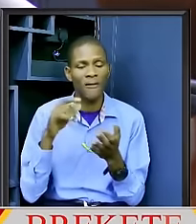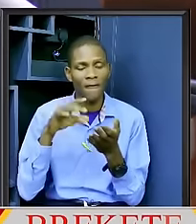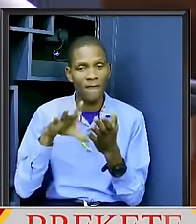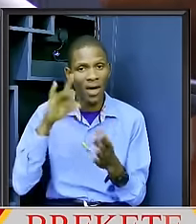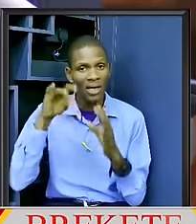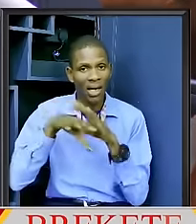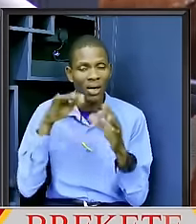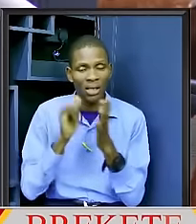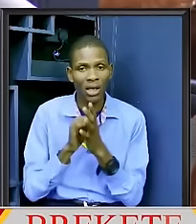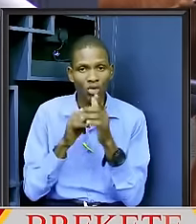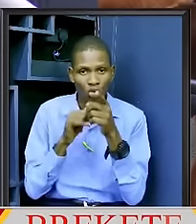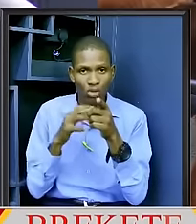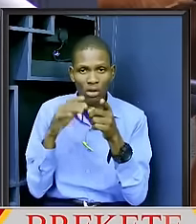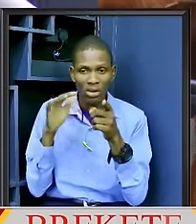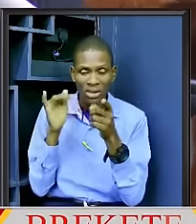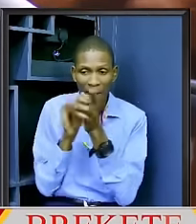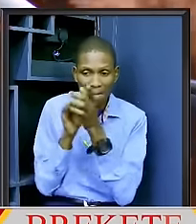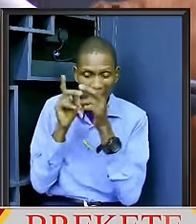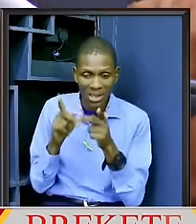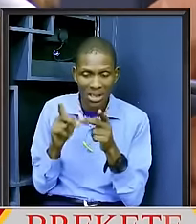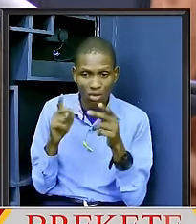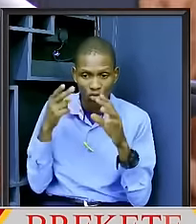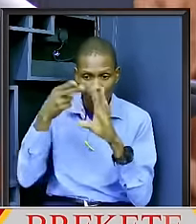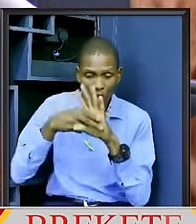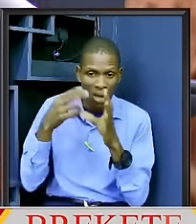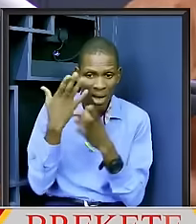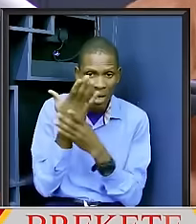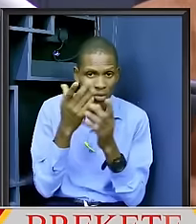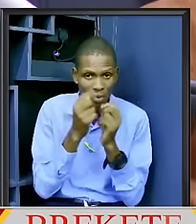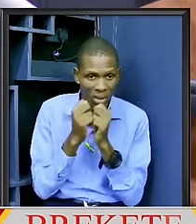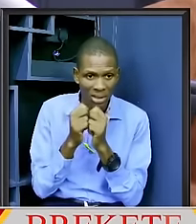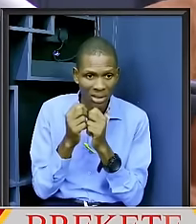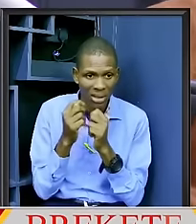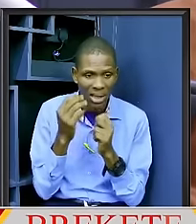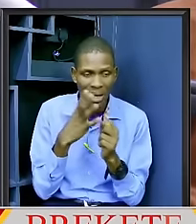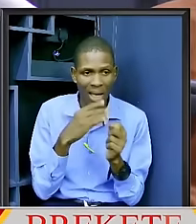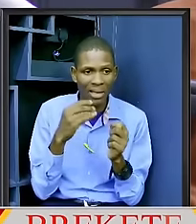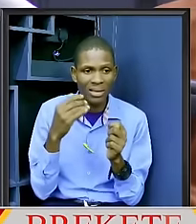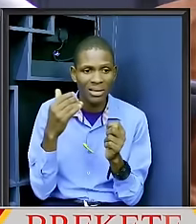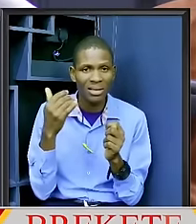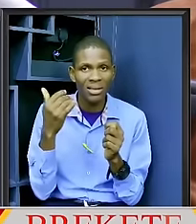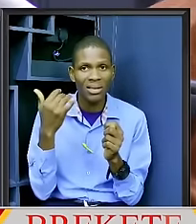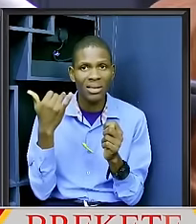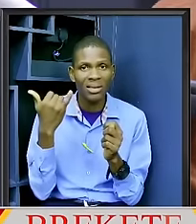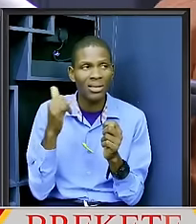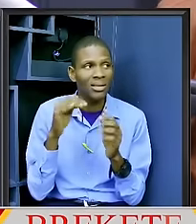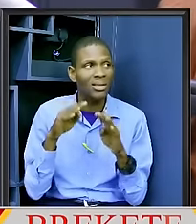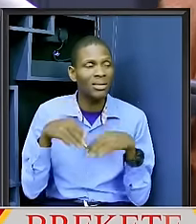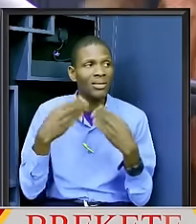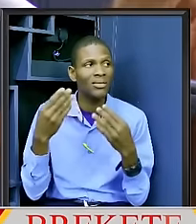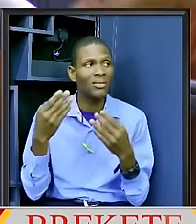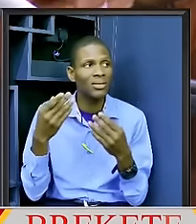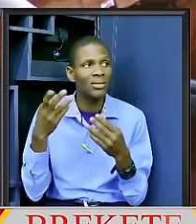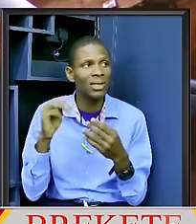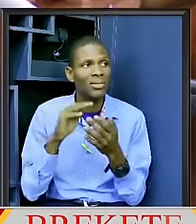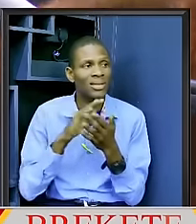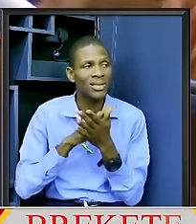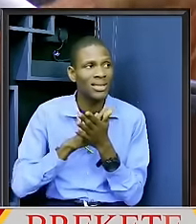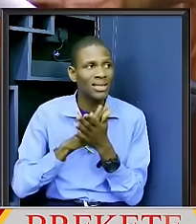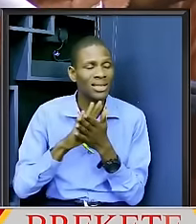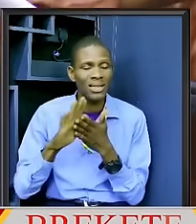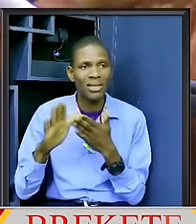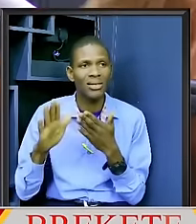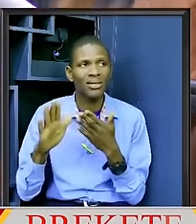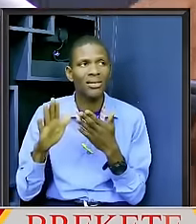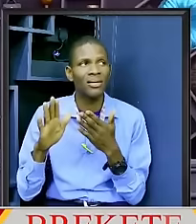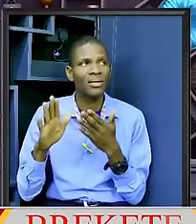They discover you and I'm connive. So you can't give them clean bill of waiting in the column. That is to